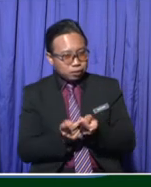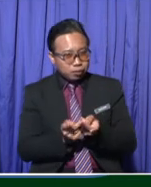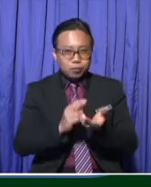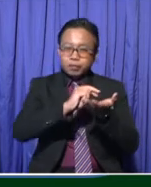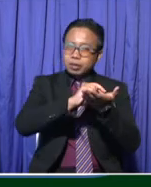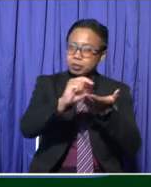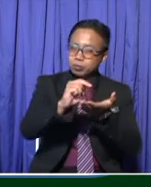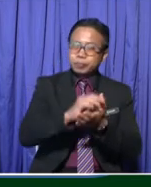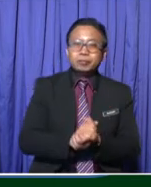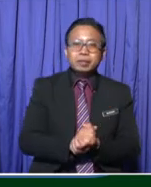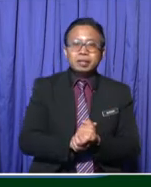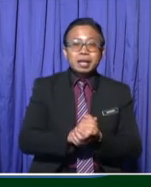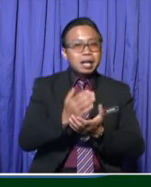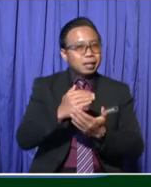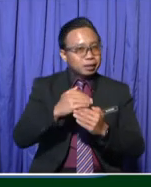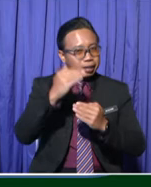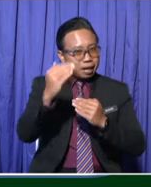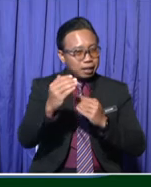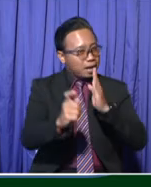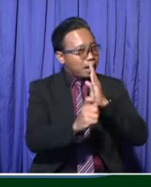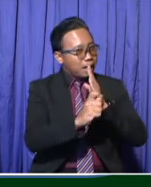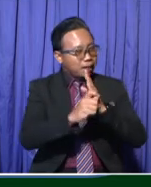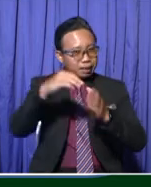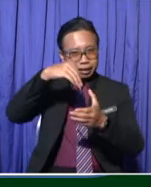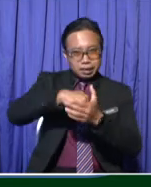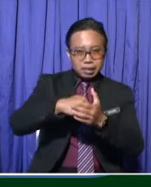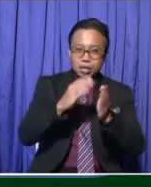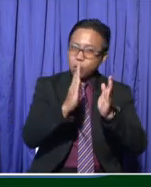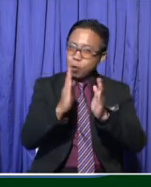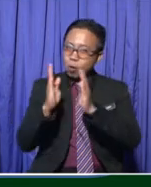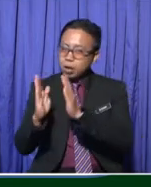Then, add the numbers in the column ones.